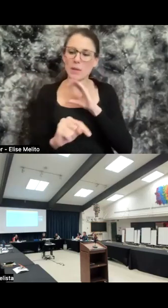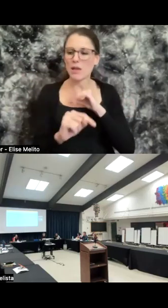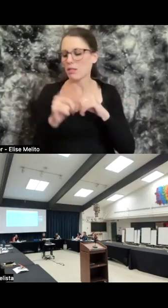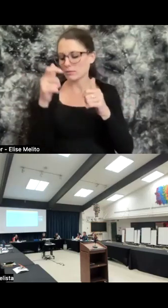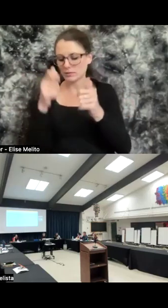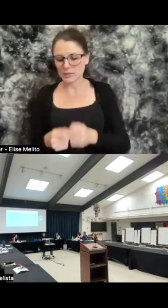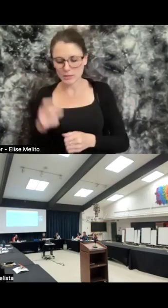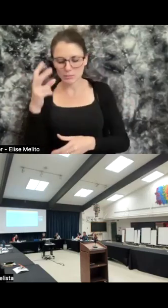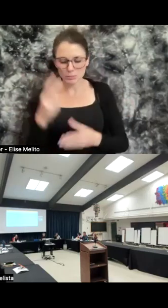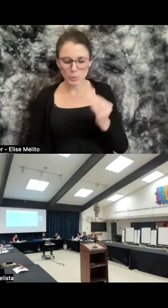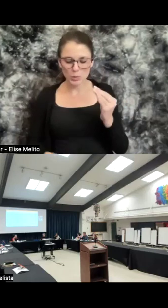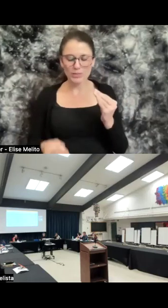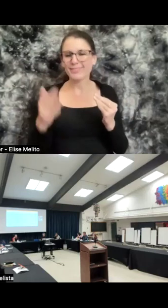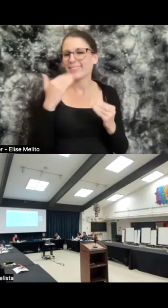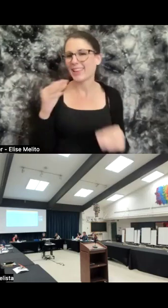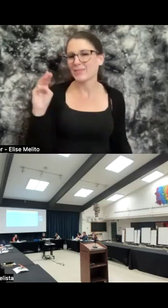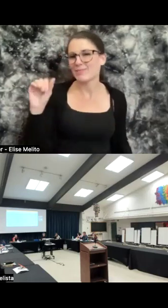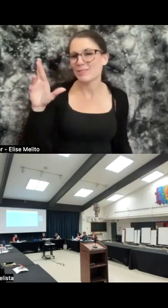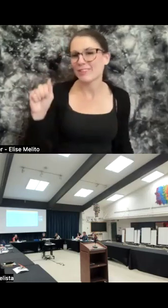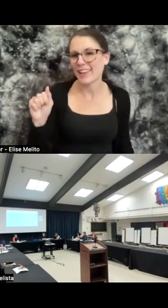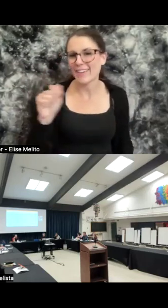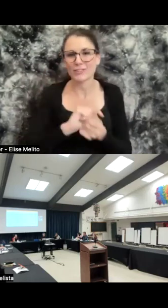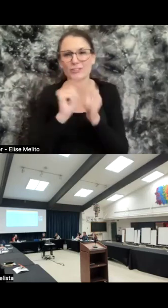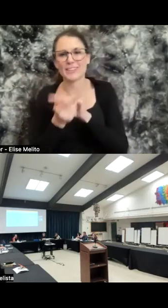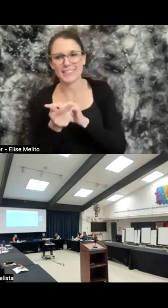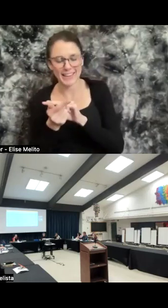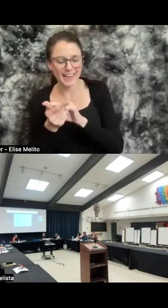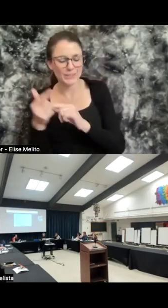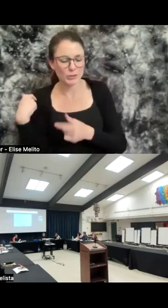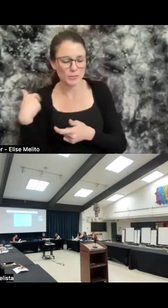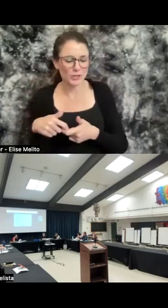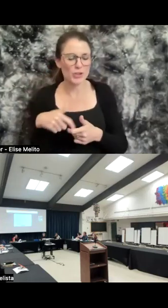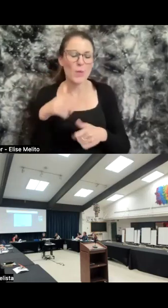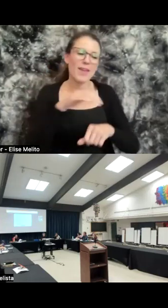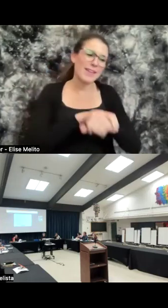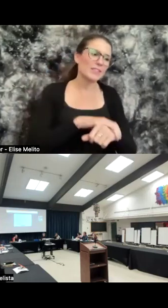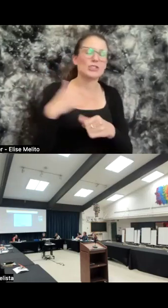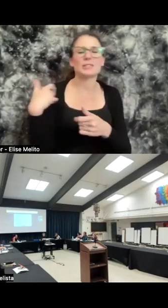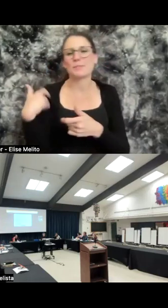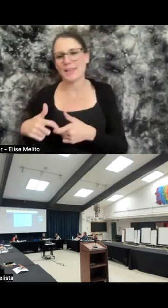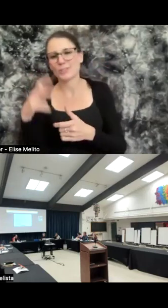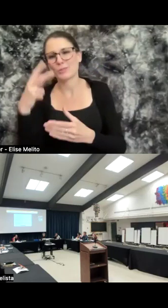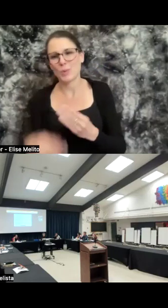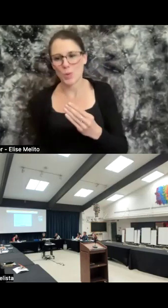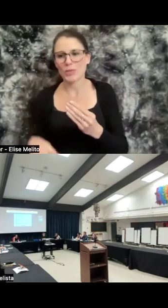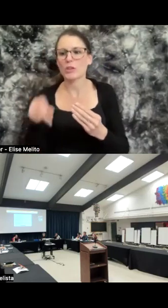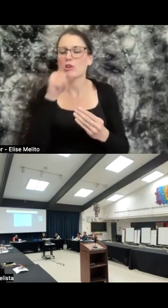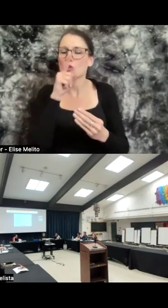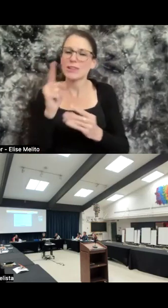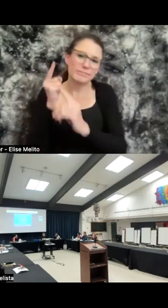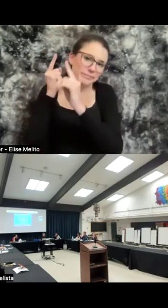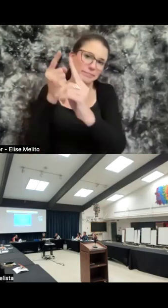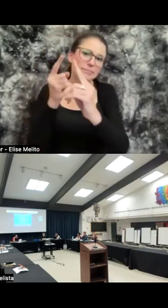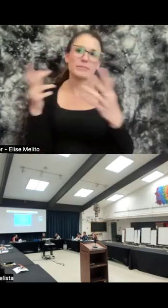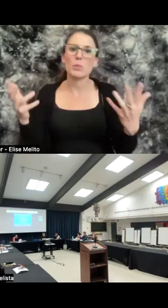which thank you, Maria, for translating into Spanish. Well, the English and Spanish versions, that our intent is